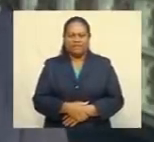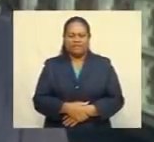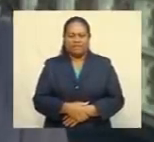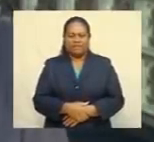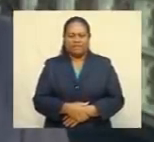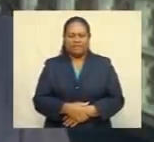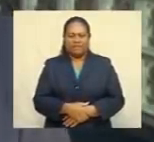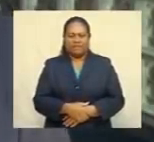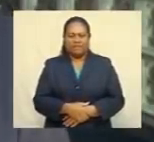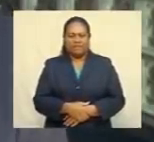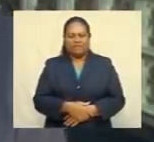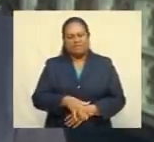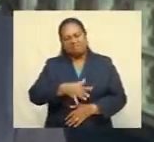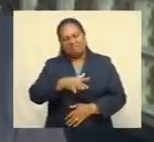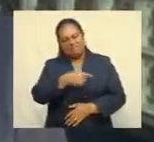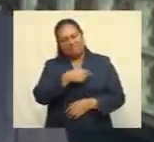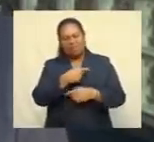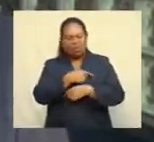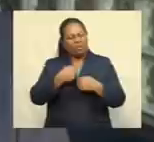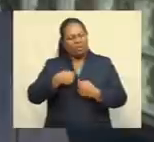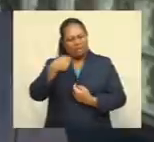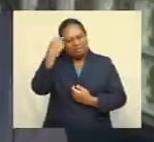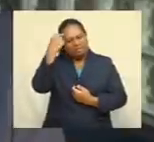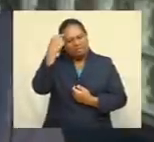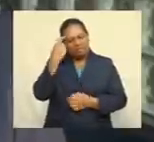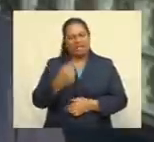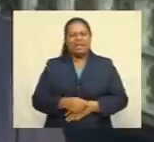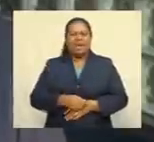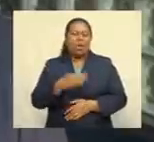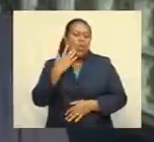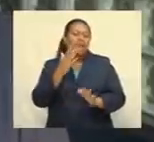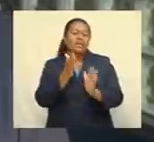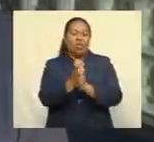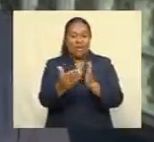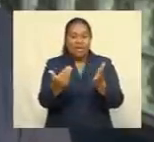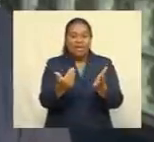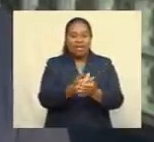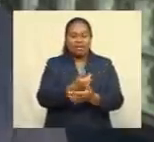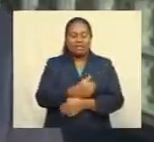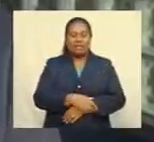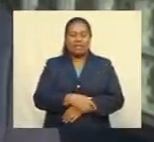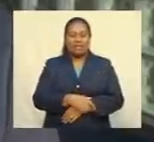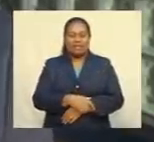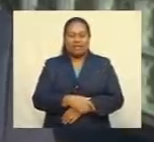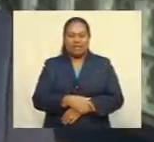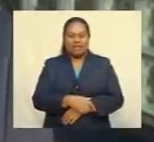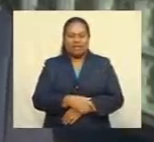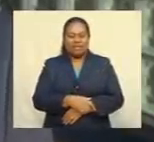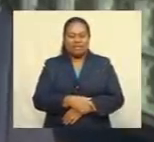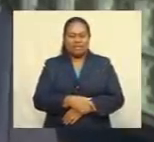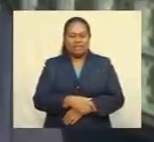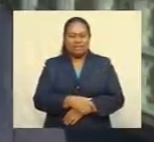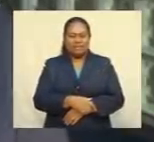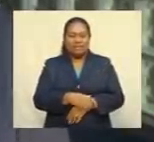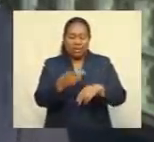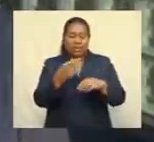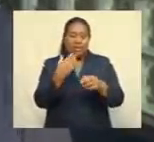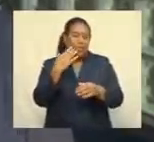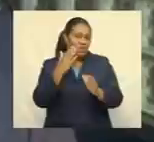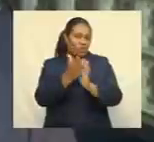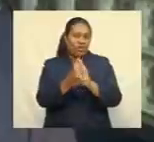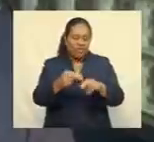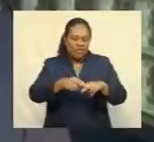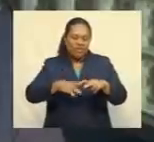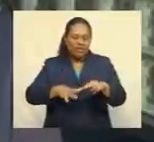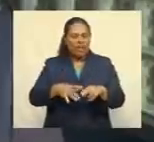We think that the fact that she was symptomatic the day before she went to the funeral means that she